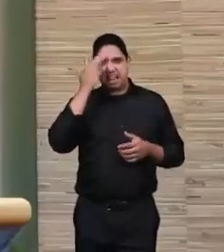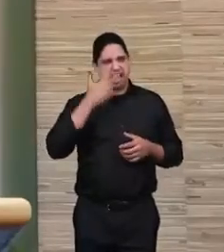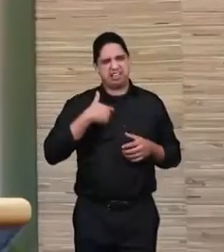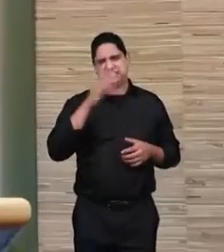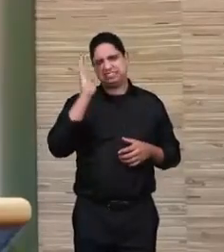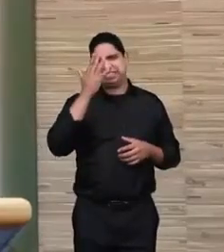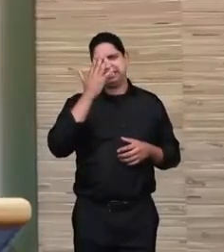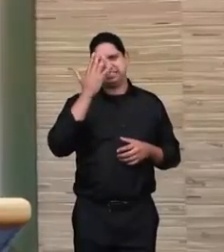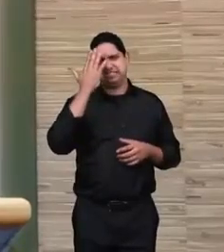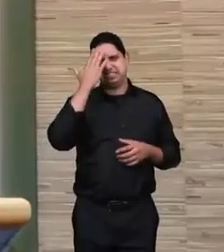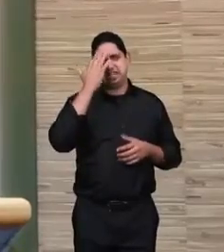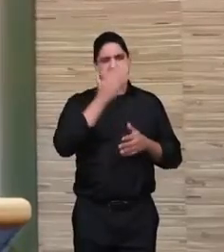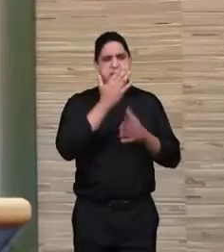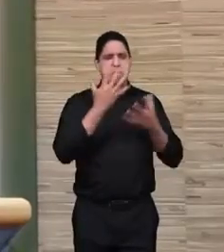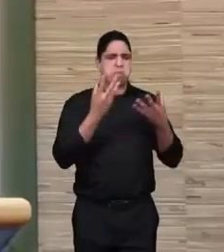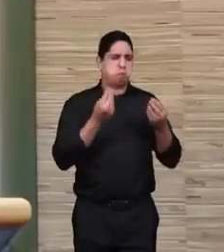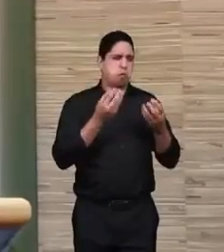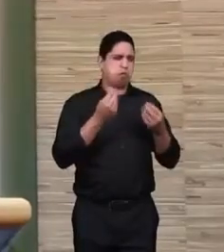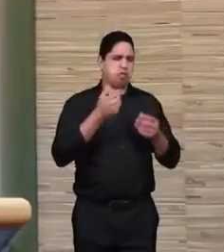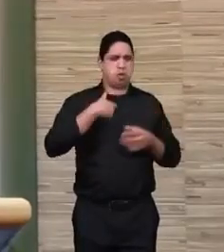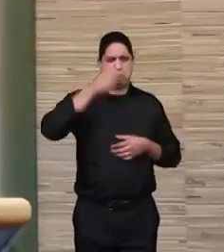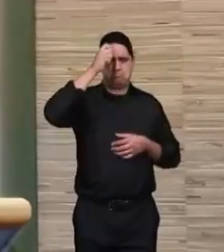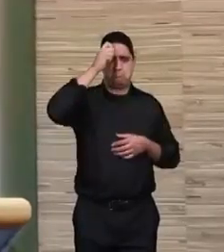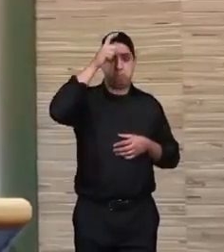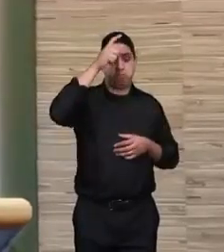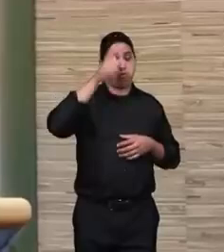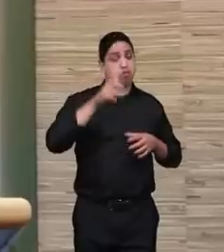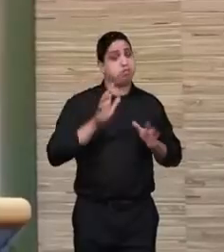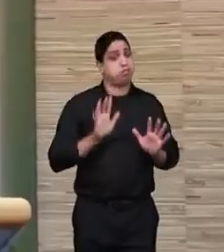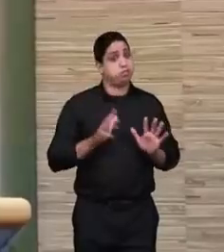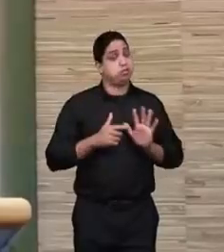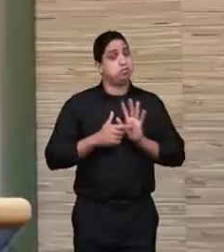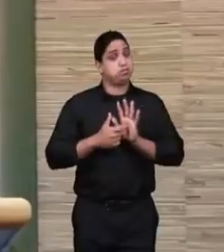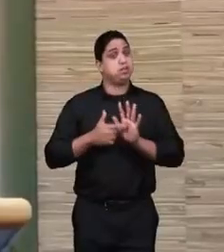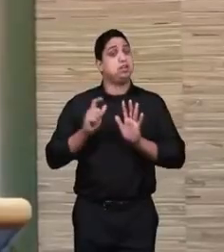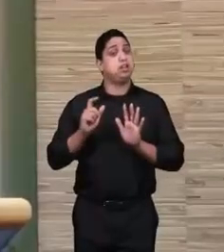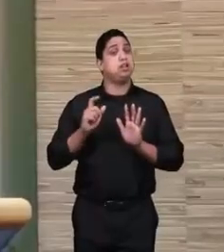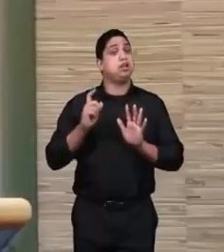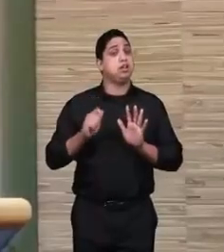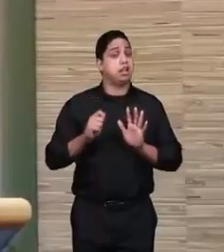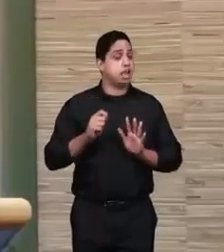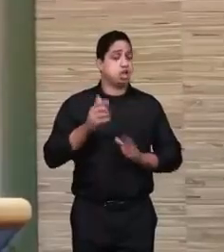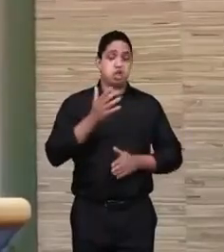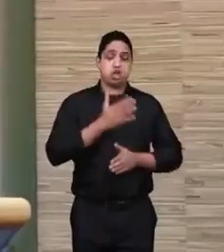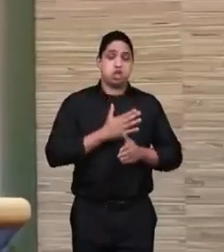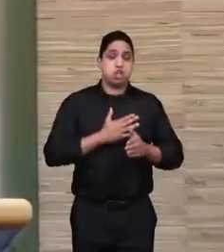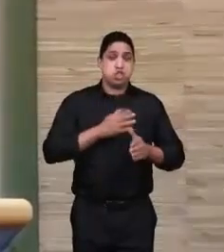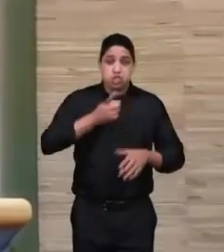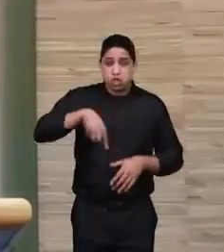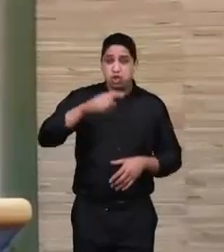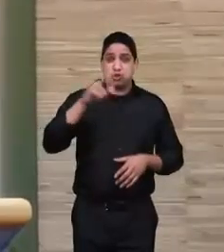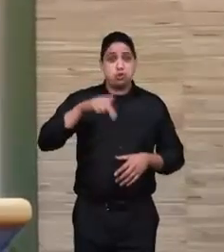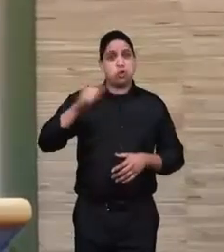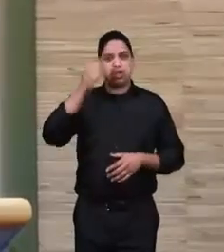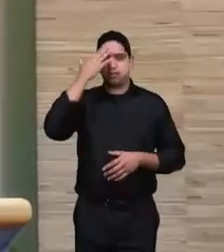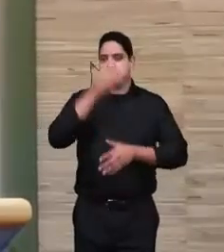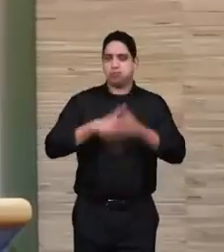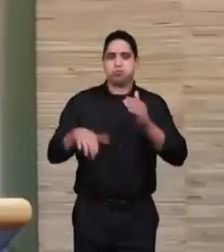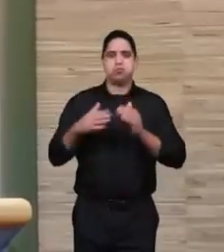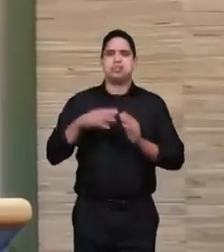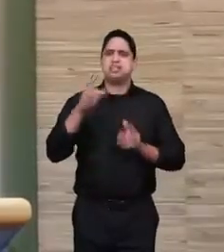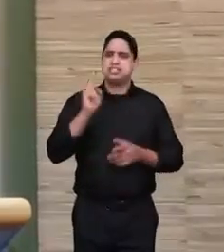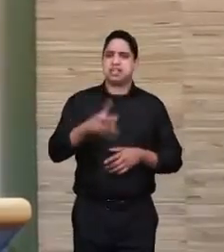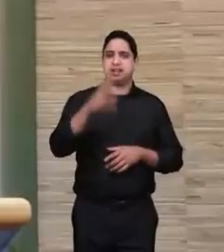Some people think they know enough, they know too much, but we're showing it's a time for preparation. And I would like to say